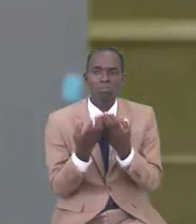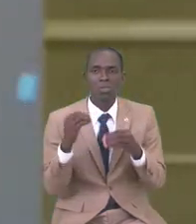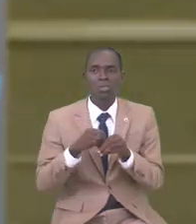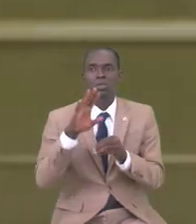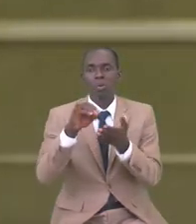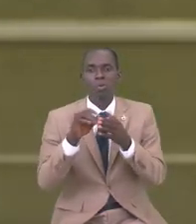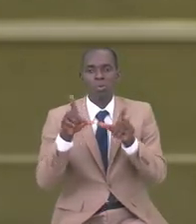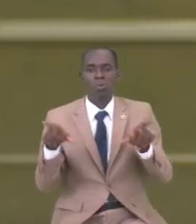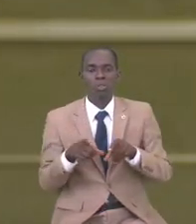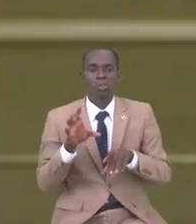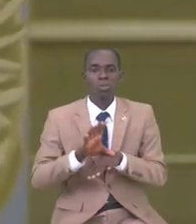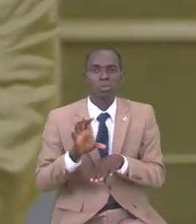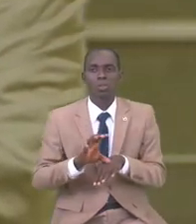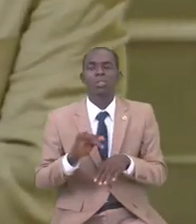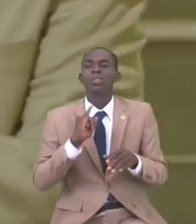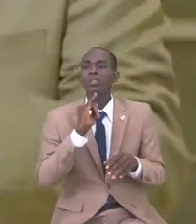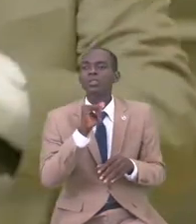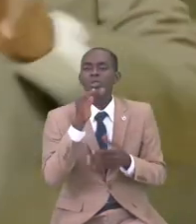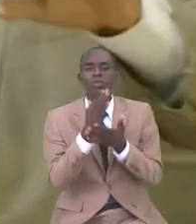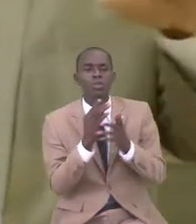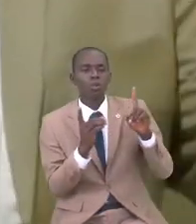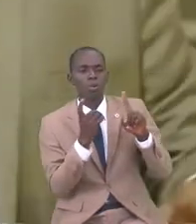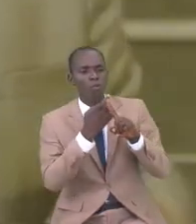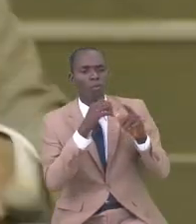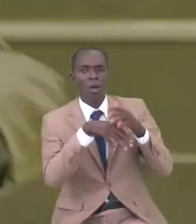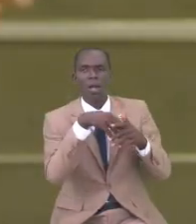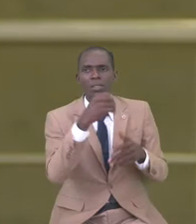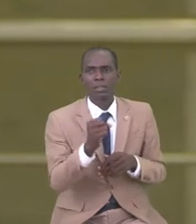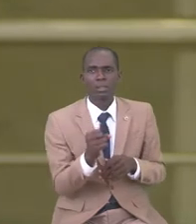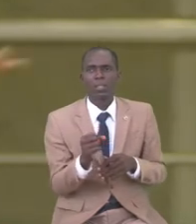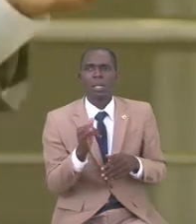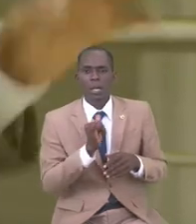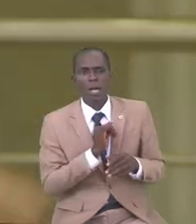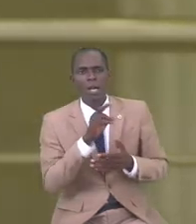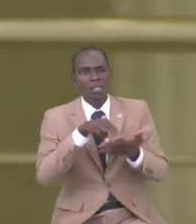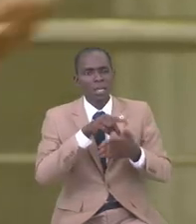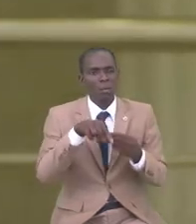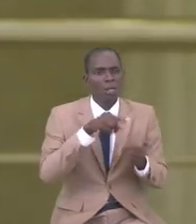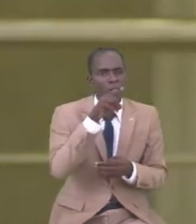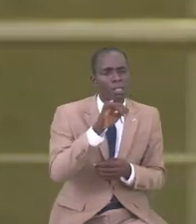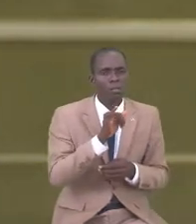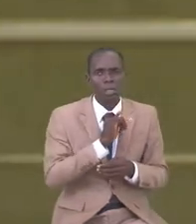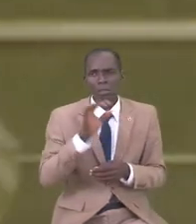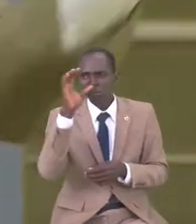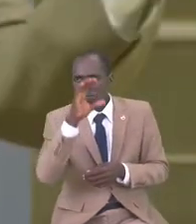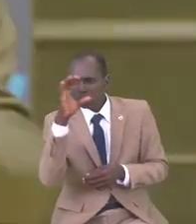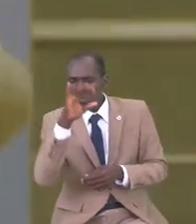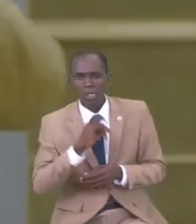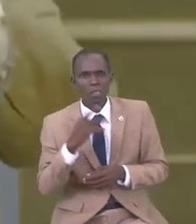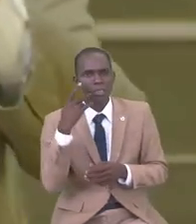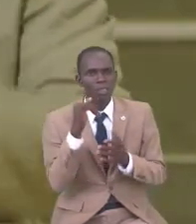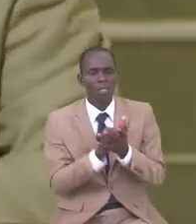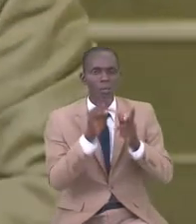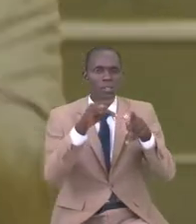your company. It's not somebody from outside. I read about them, I Google, I search, I see that that's an expert there, that's